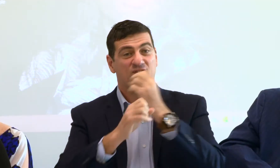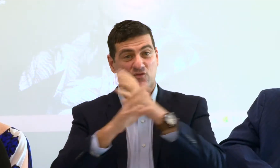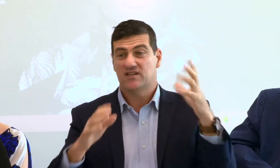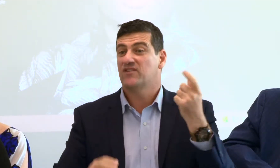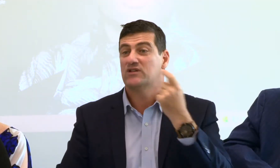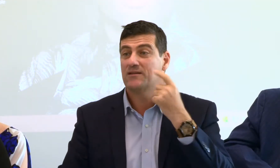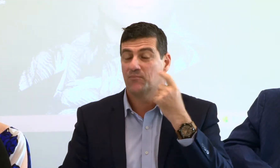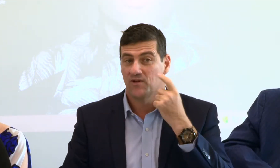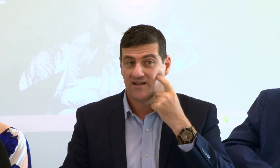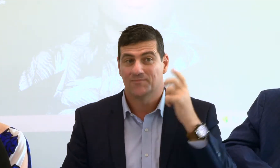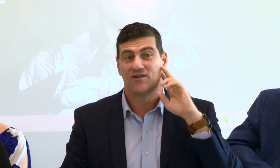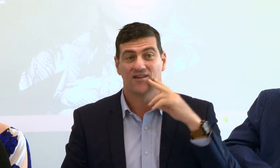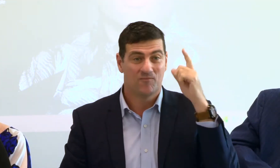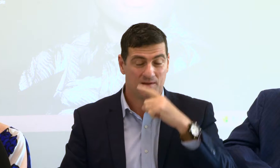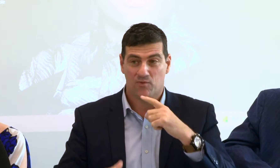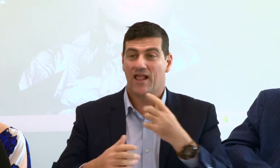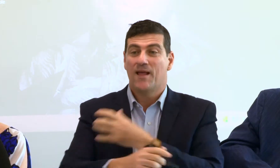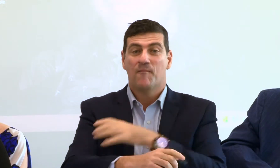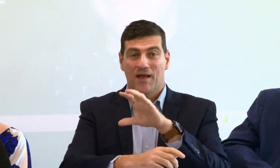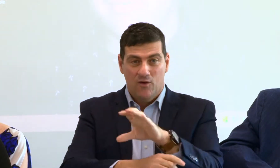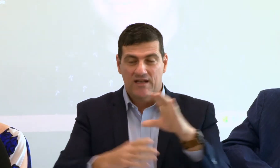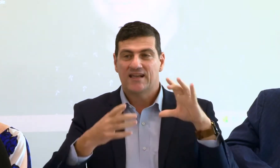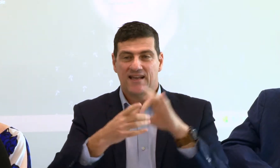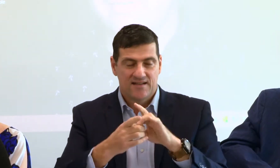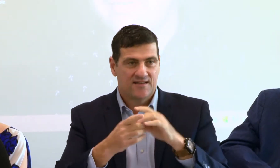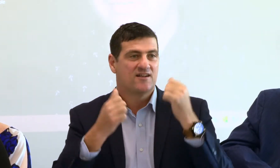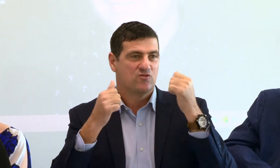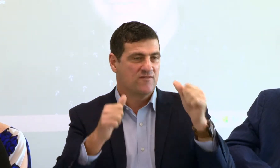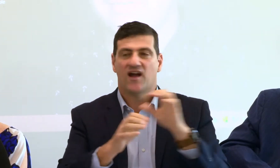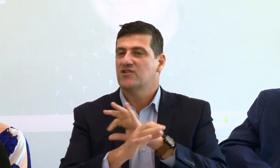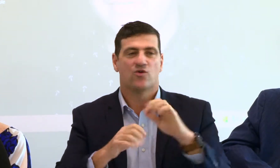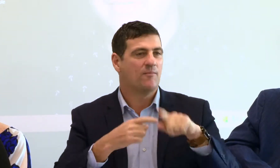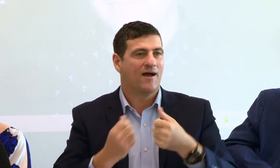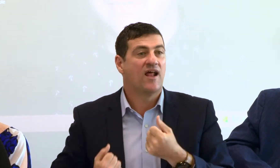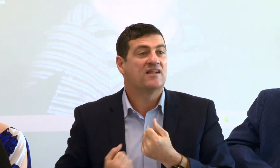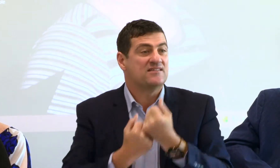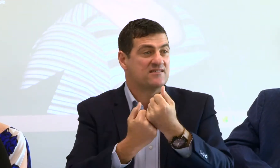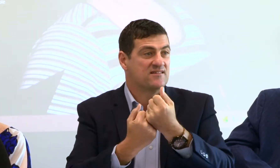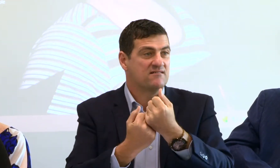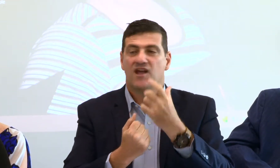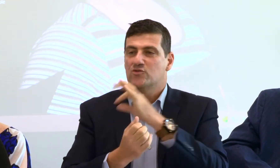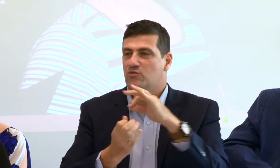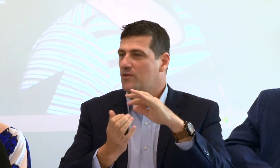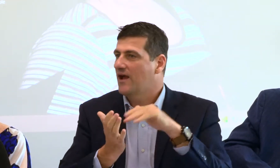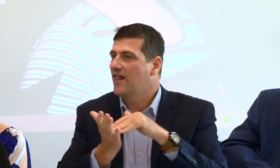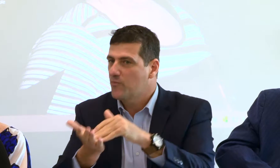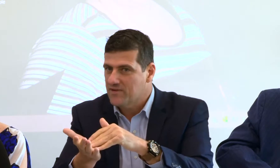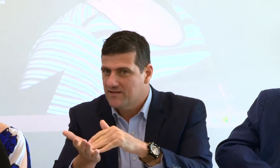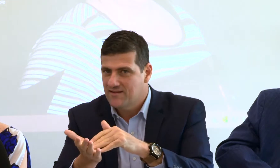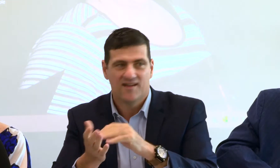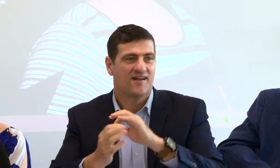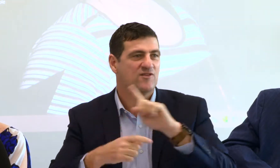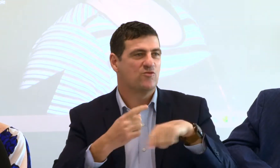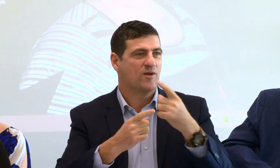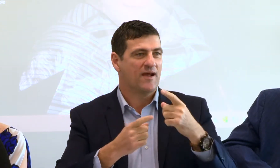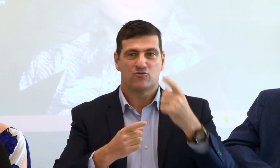make change. So our vision is simple. It's about deaf people being empowered, connected and achieving. It's not about assistance.